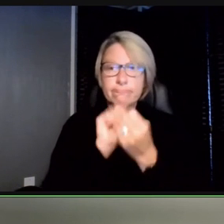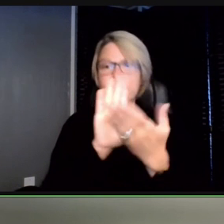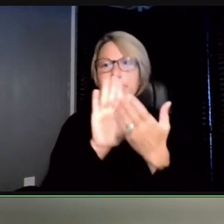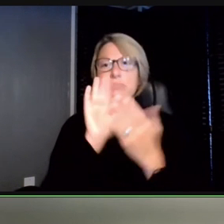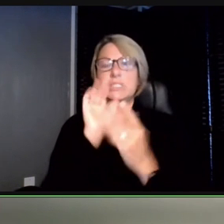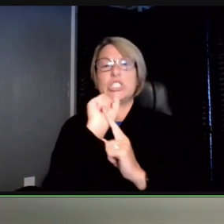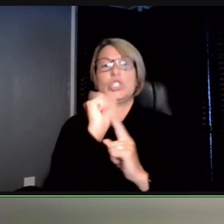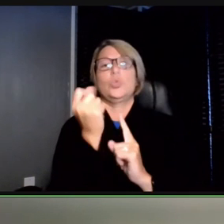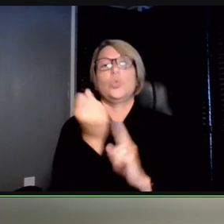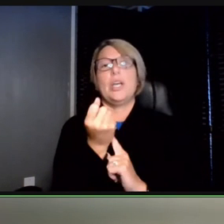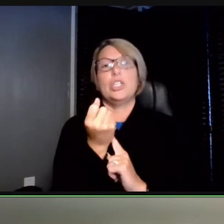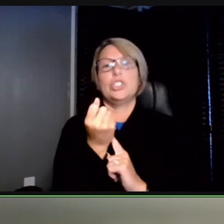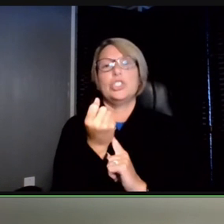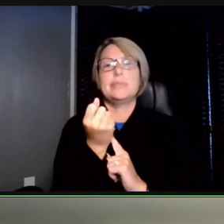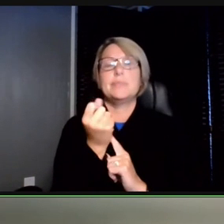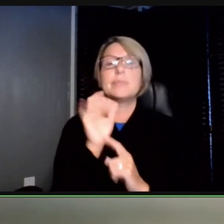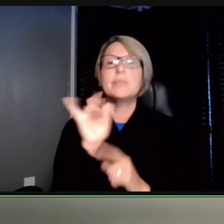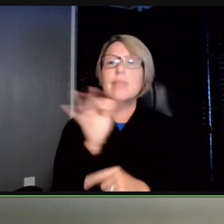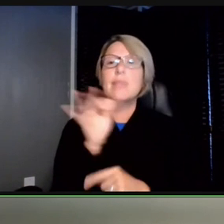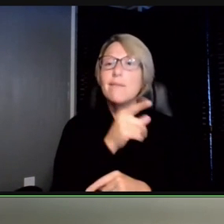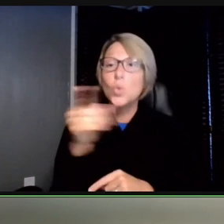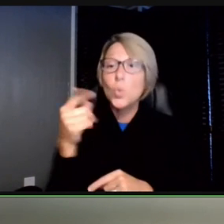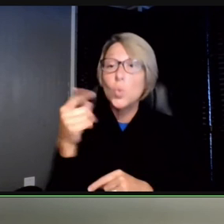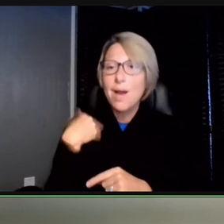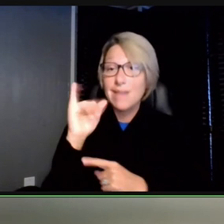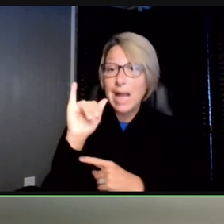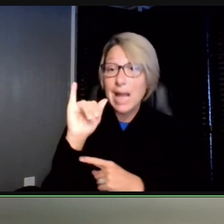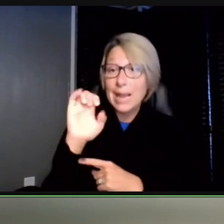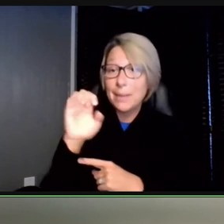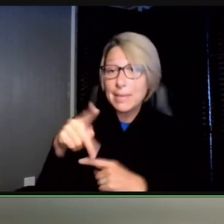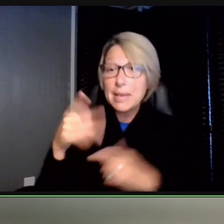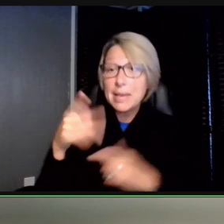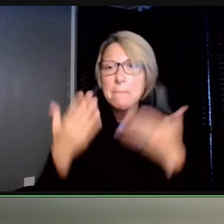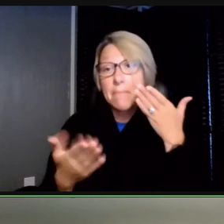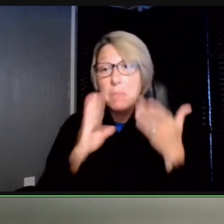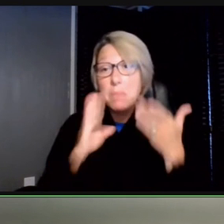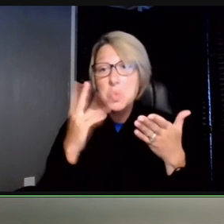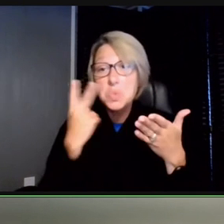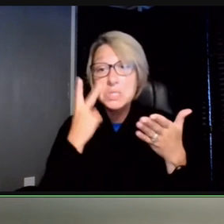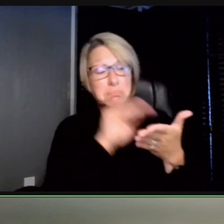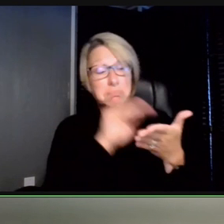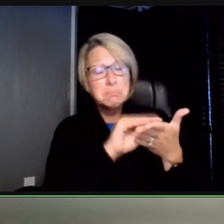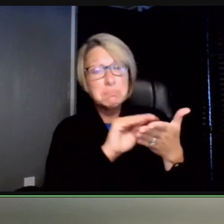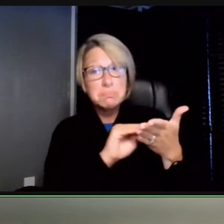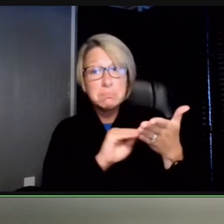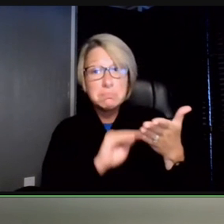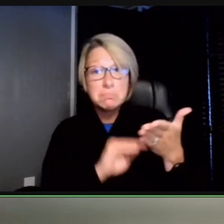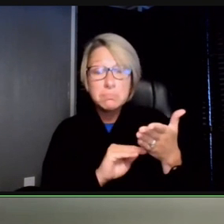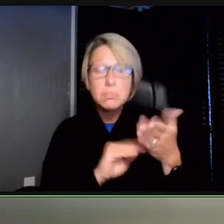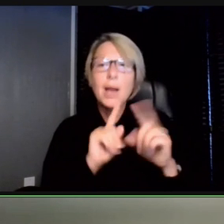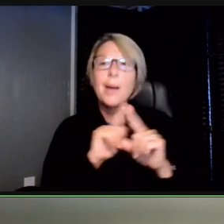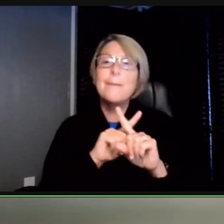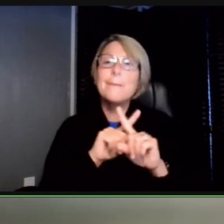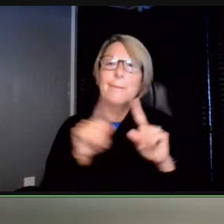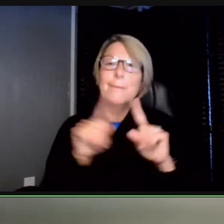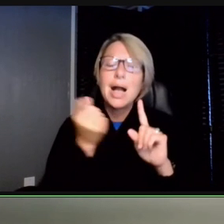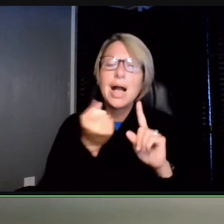have IEPs, that you might see it on the IEP, but this is something then that you would be applying in